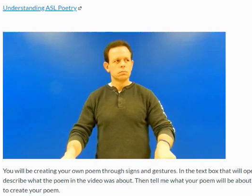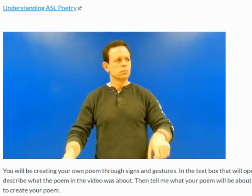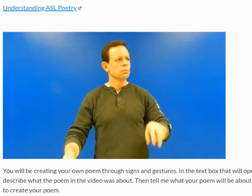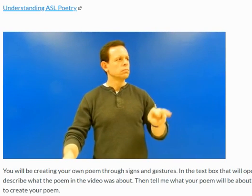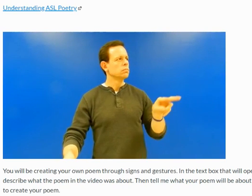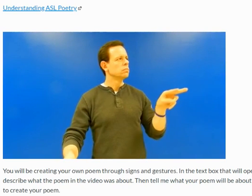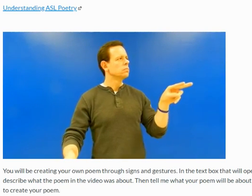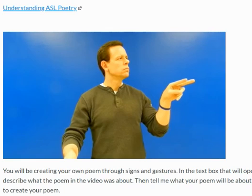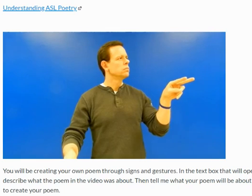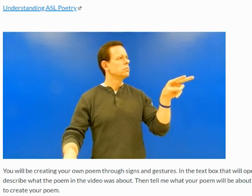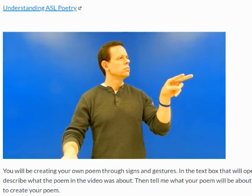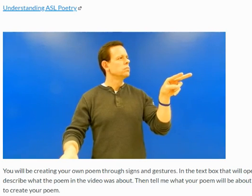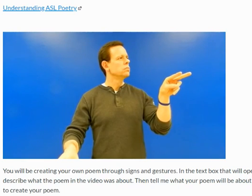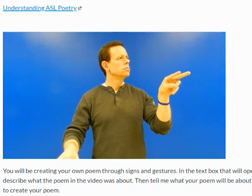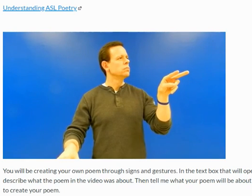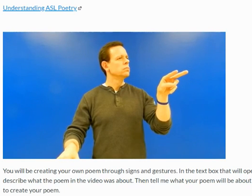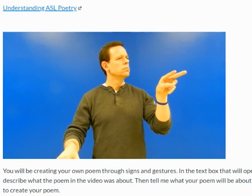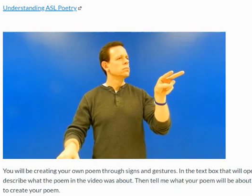watching something.